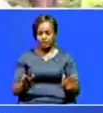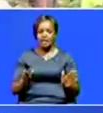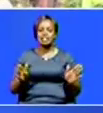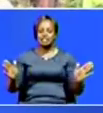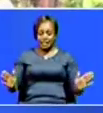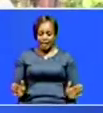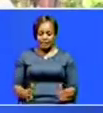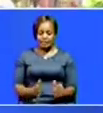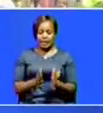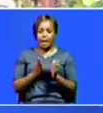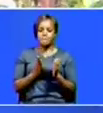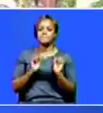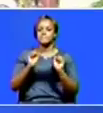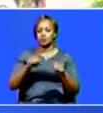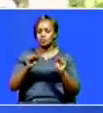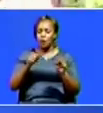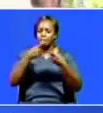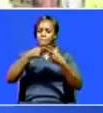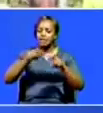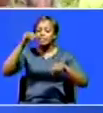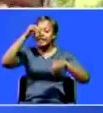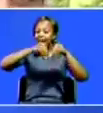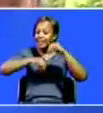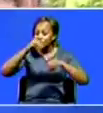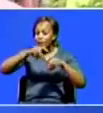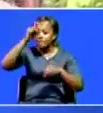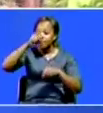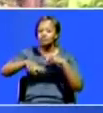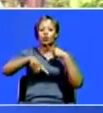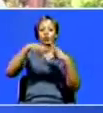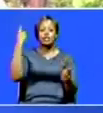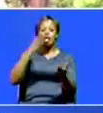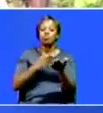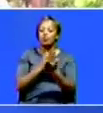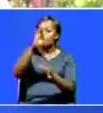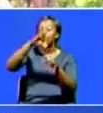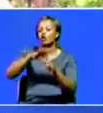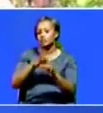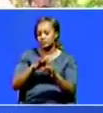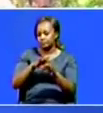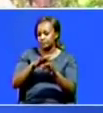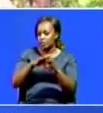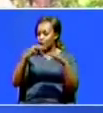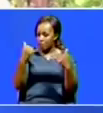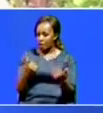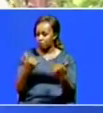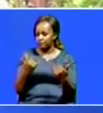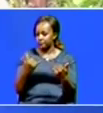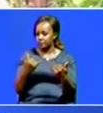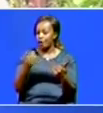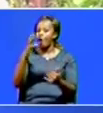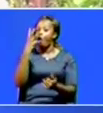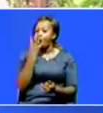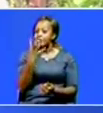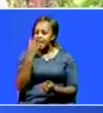possible. Kwa election, lazima ushinde kwa kura. Kwa hivyo, ODM won the election